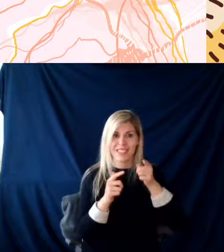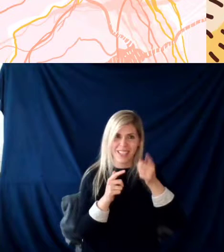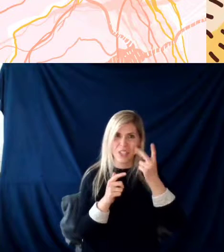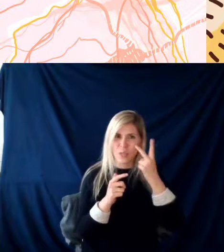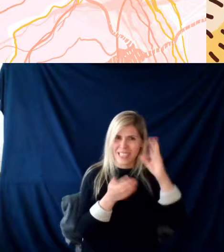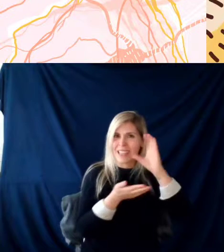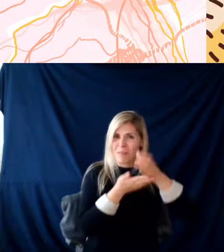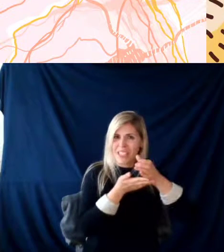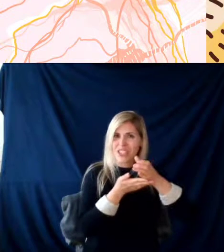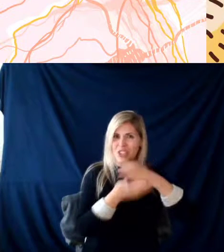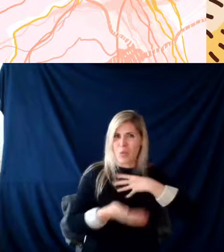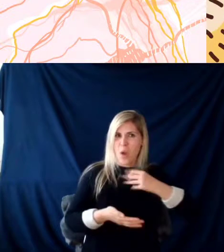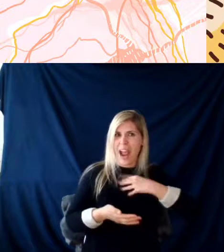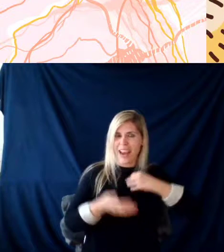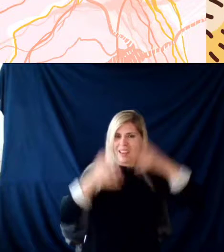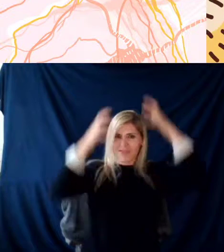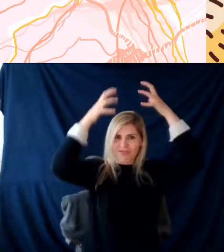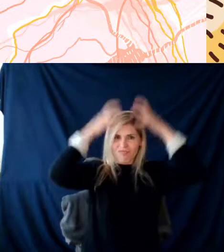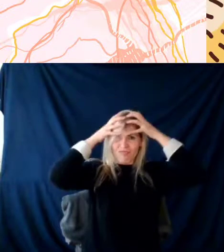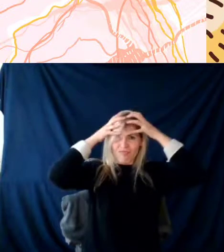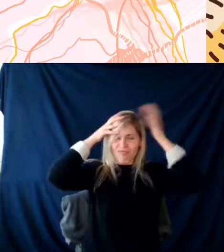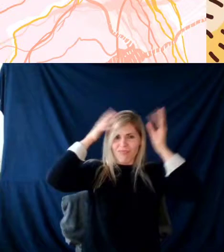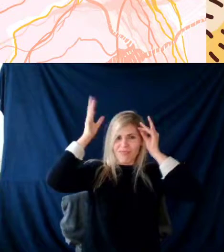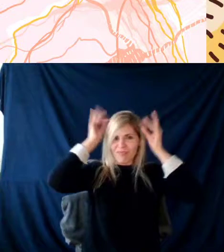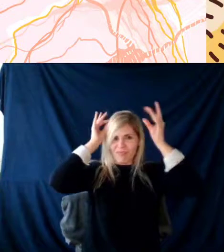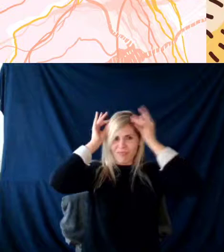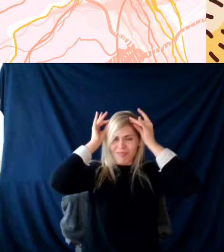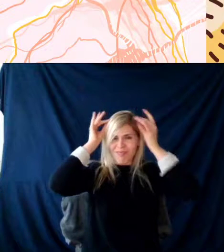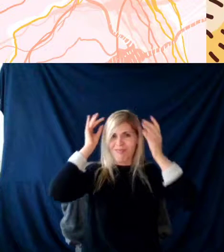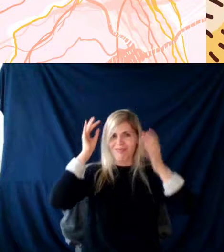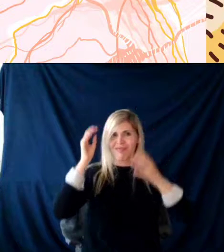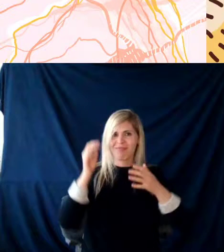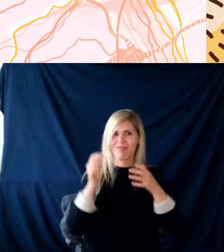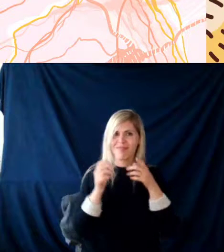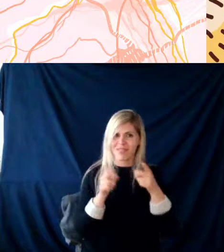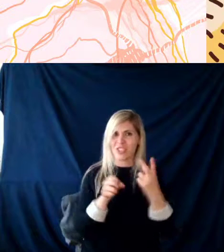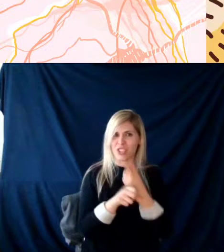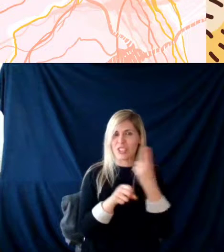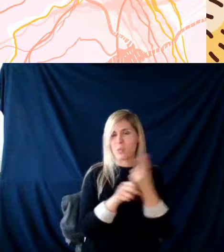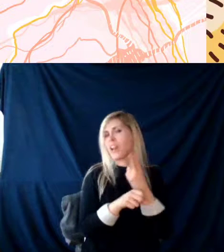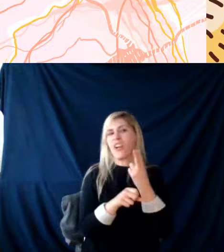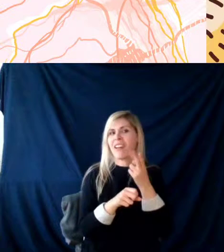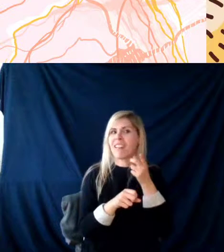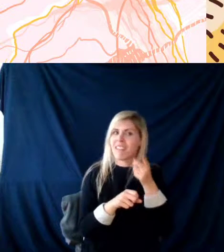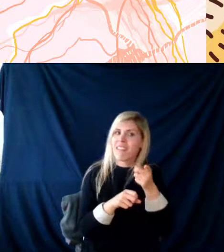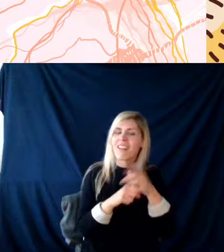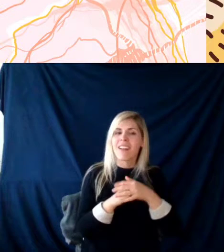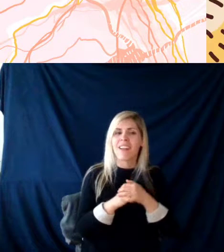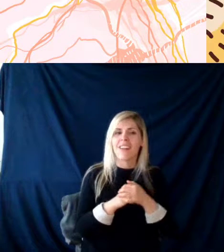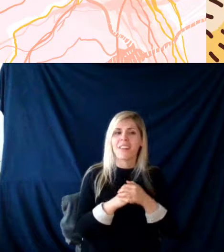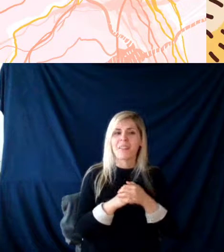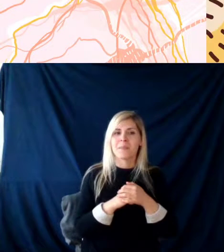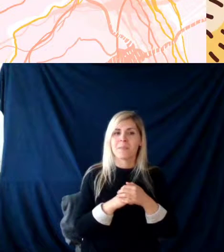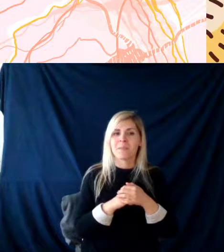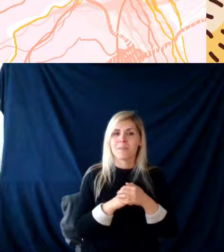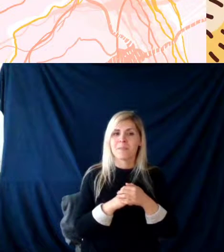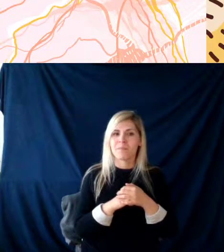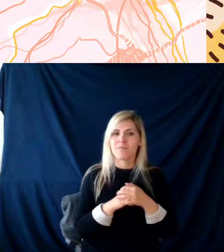As you can see, the lady on at least my left is wearing, and what she